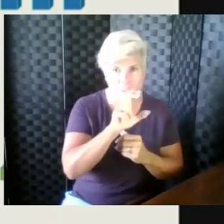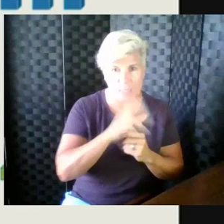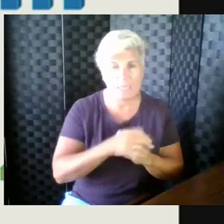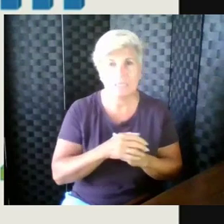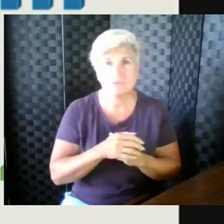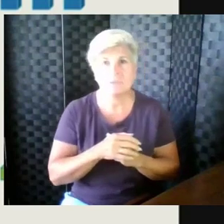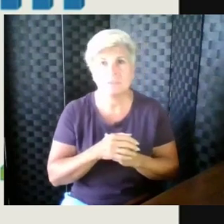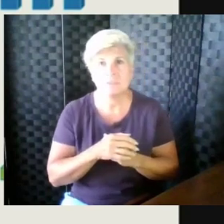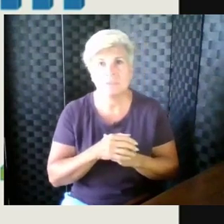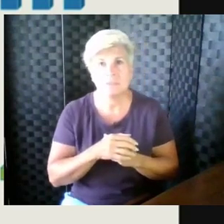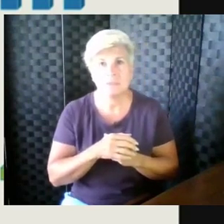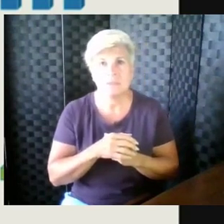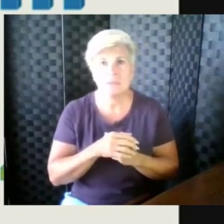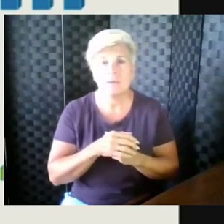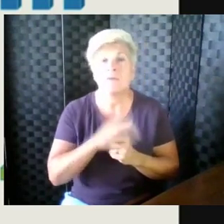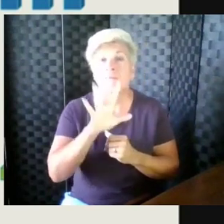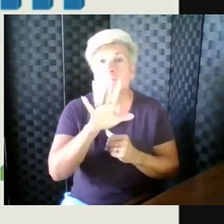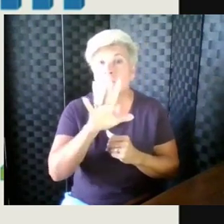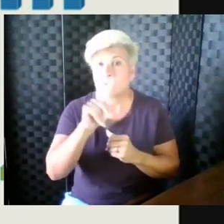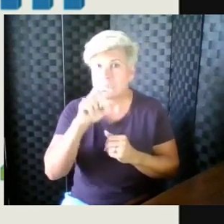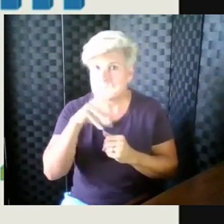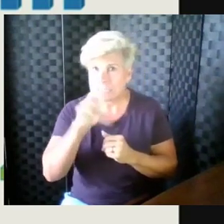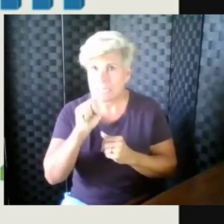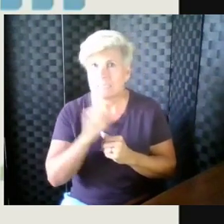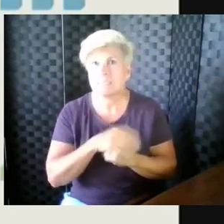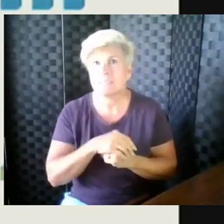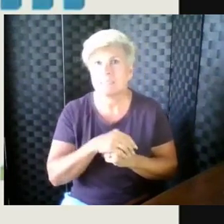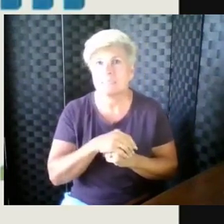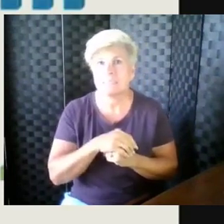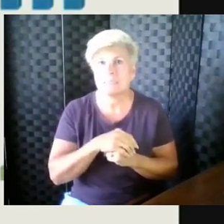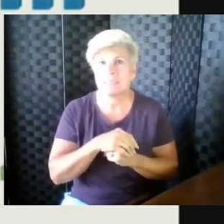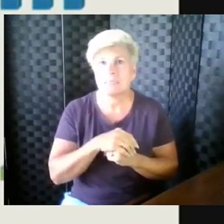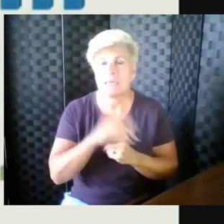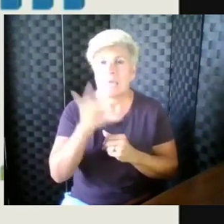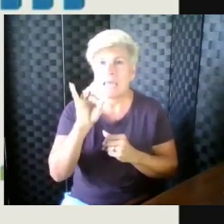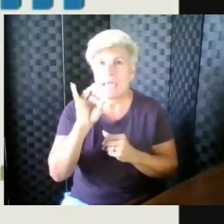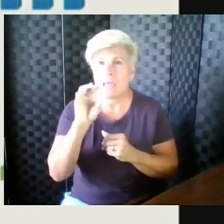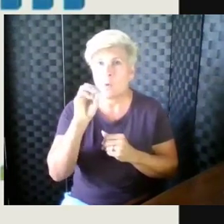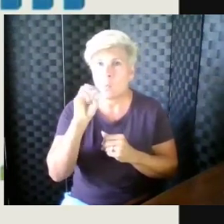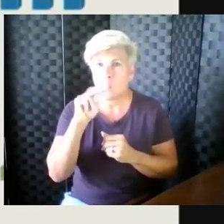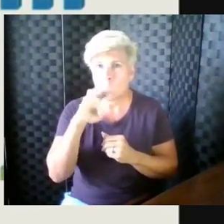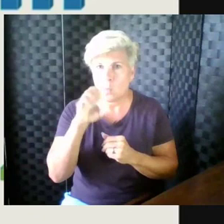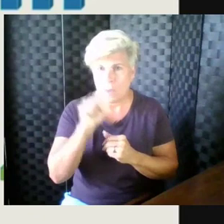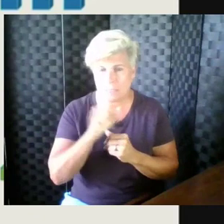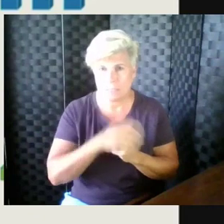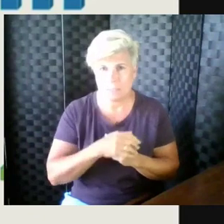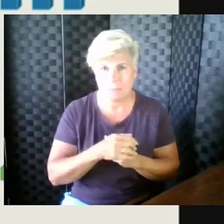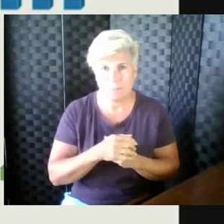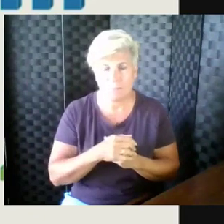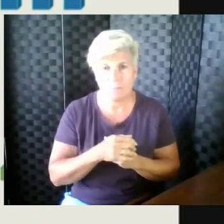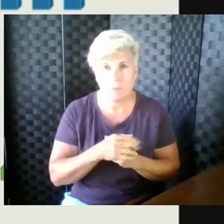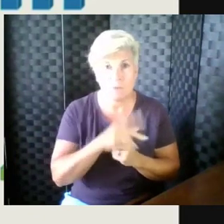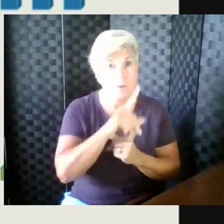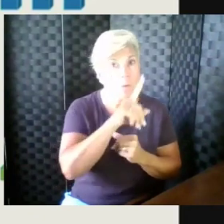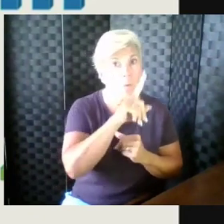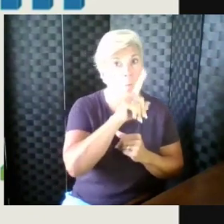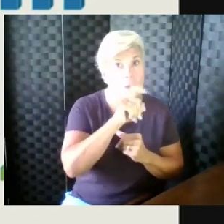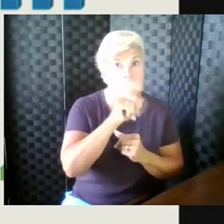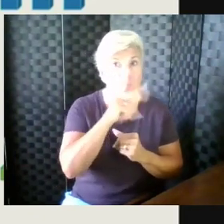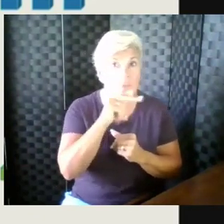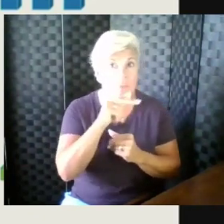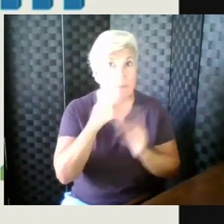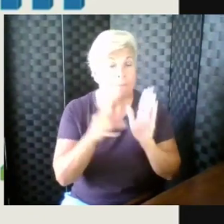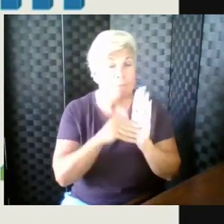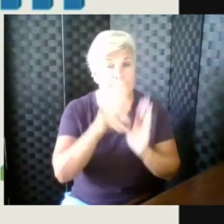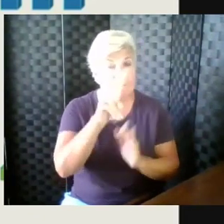I have 3 hundreds, 5 tens, and 8 ones. So